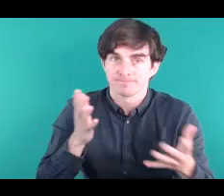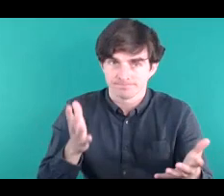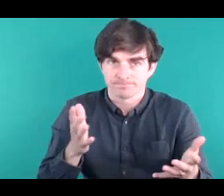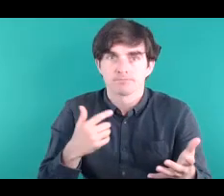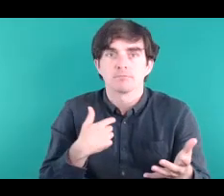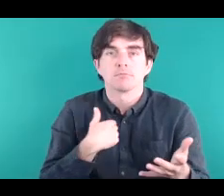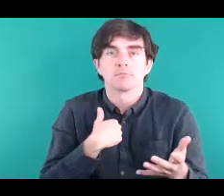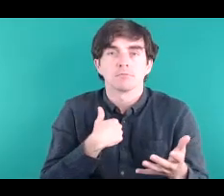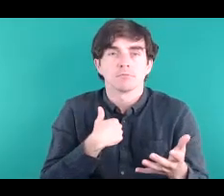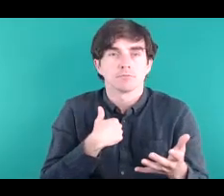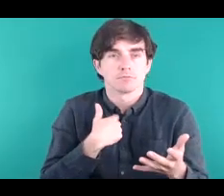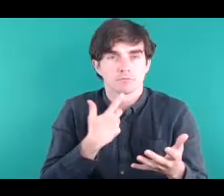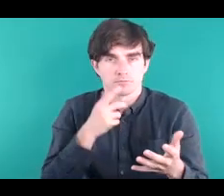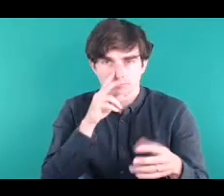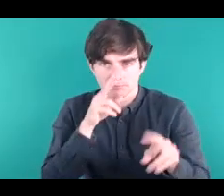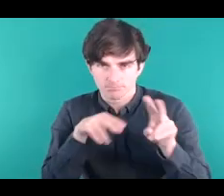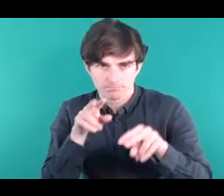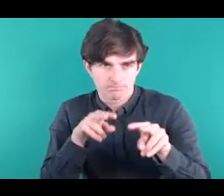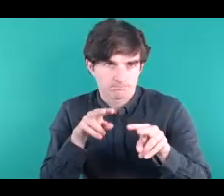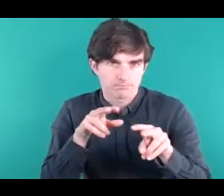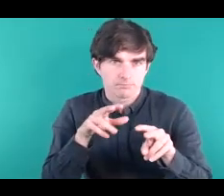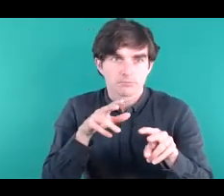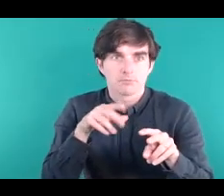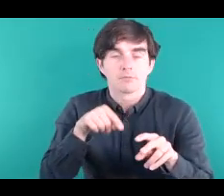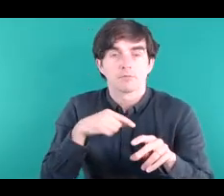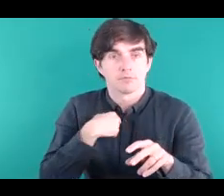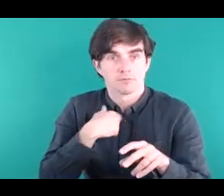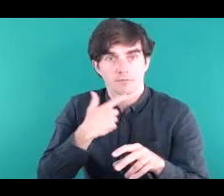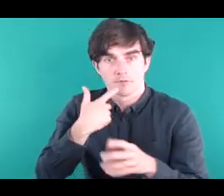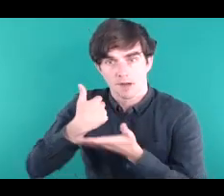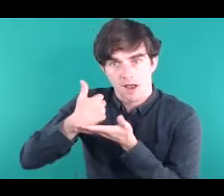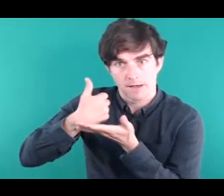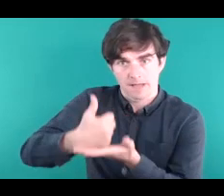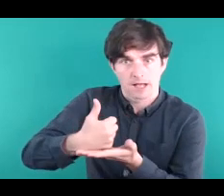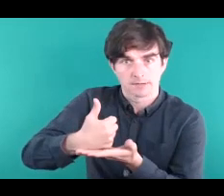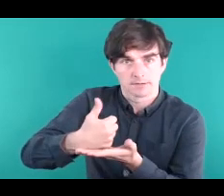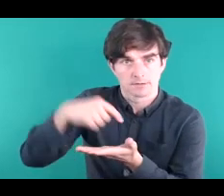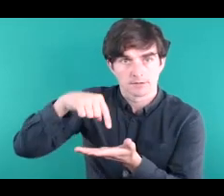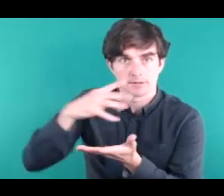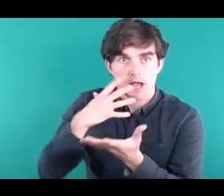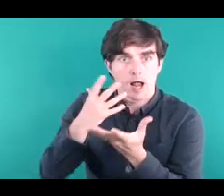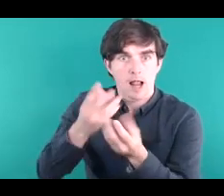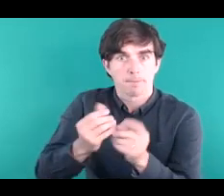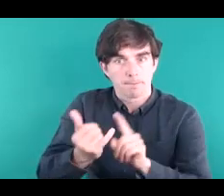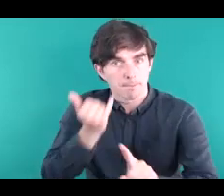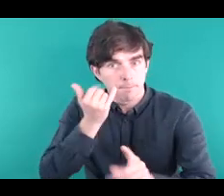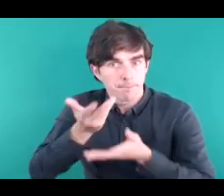it recognises that the national governments are at the centre of delivering social protection responses to